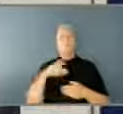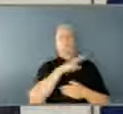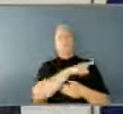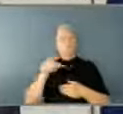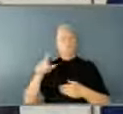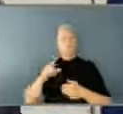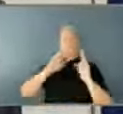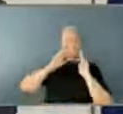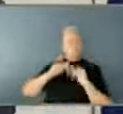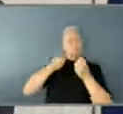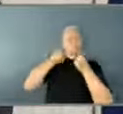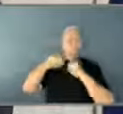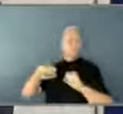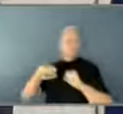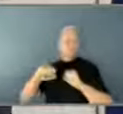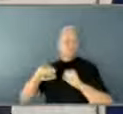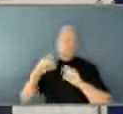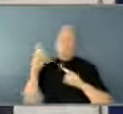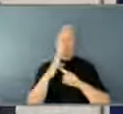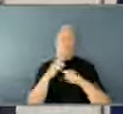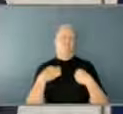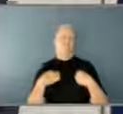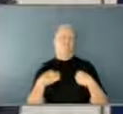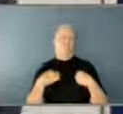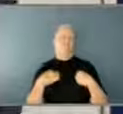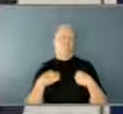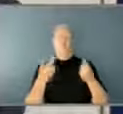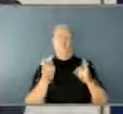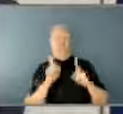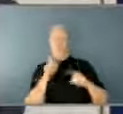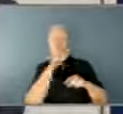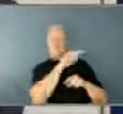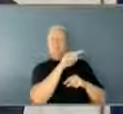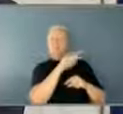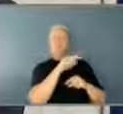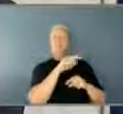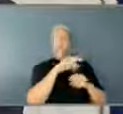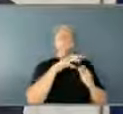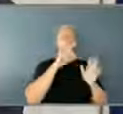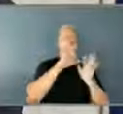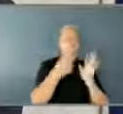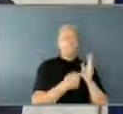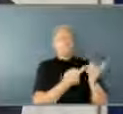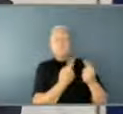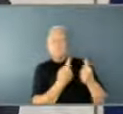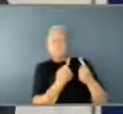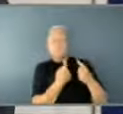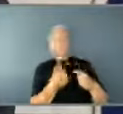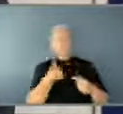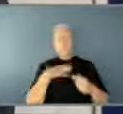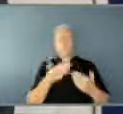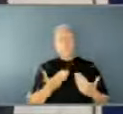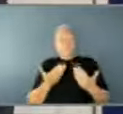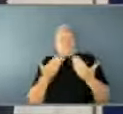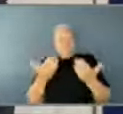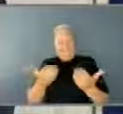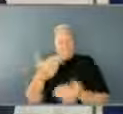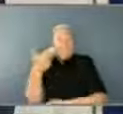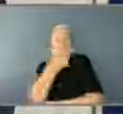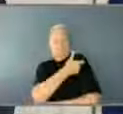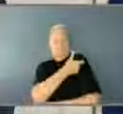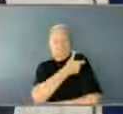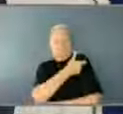advice of the medical experts, the government has determined that we will offer vaccines to all people living in Australia to achieve the